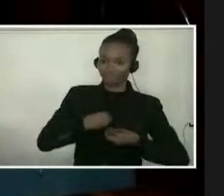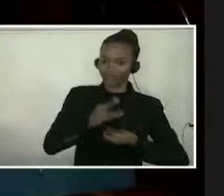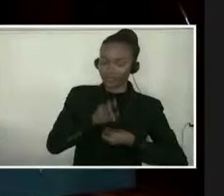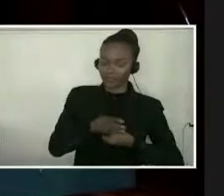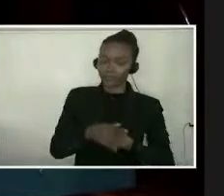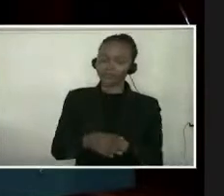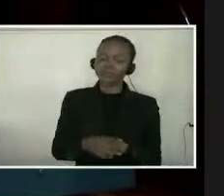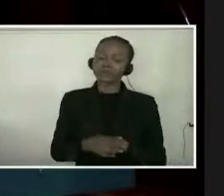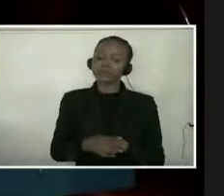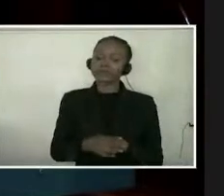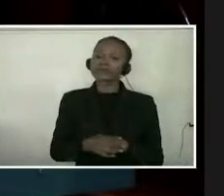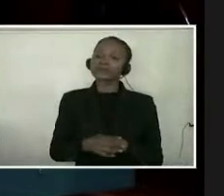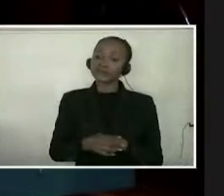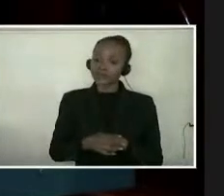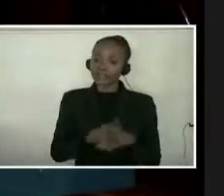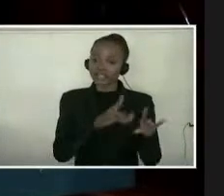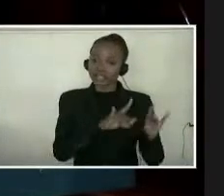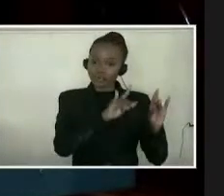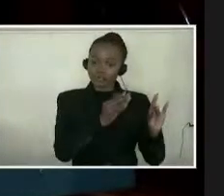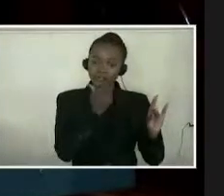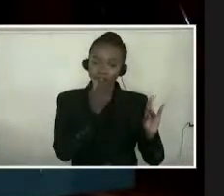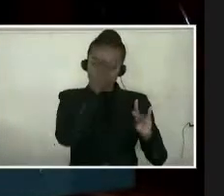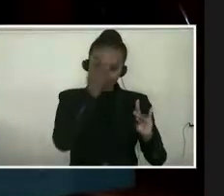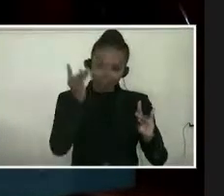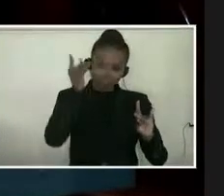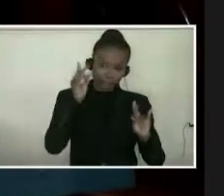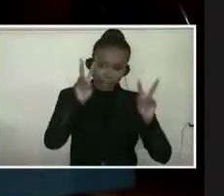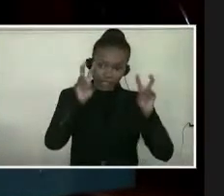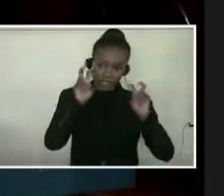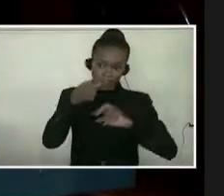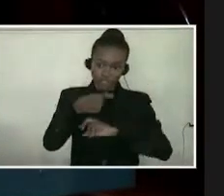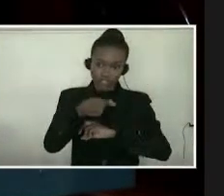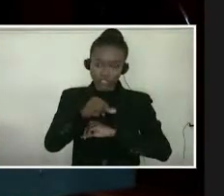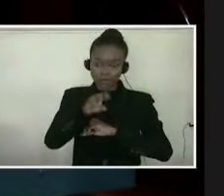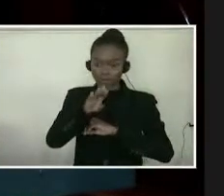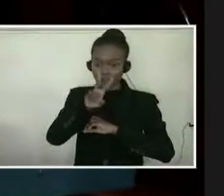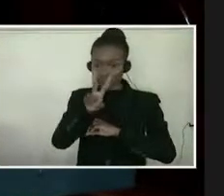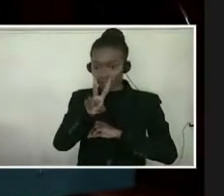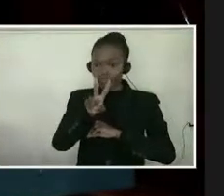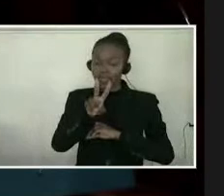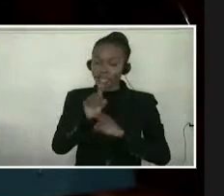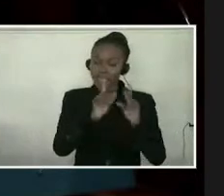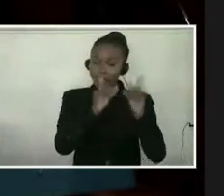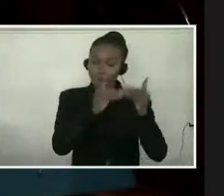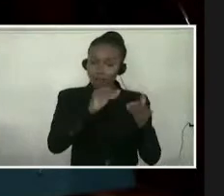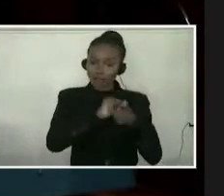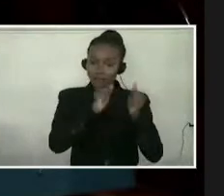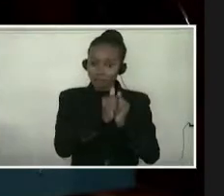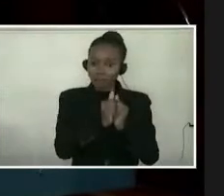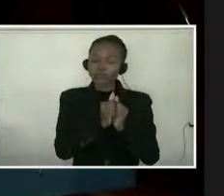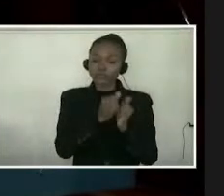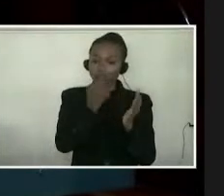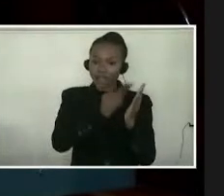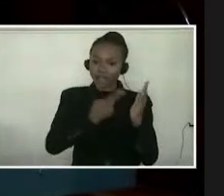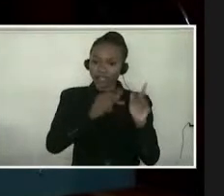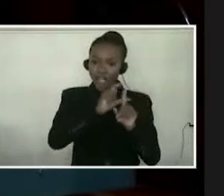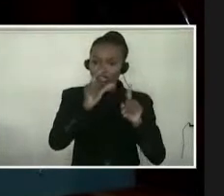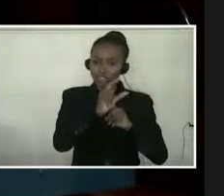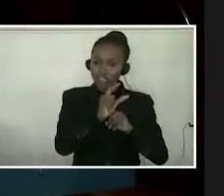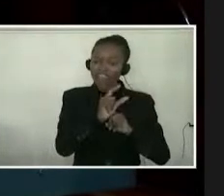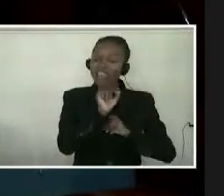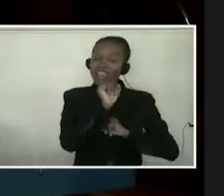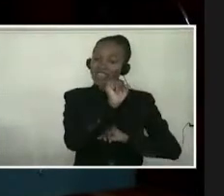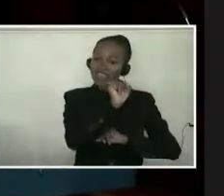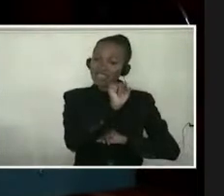burst violence the department of sports arts and culture has indicated that its intention moving forward is to